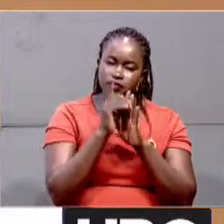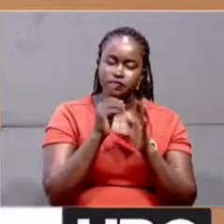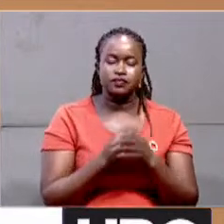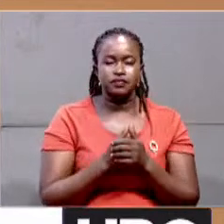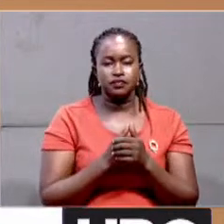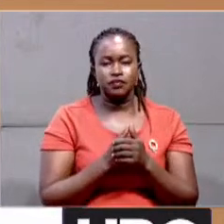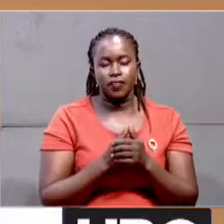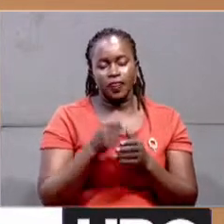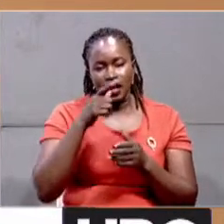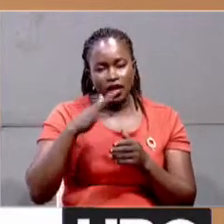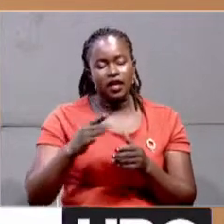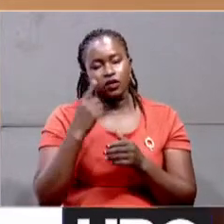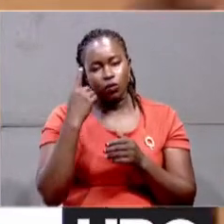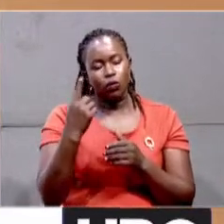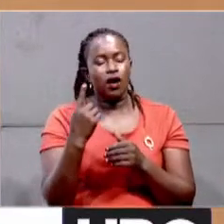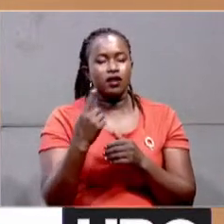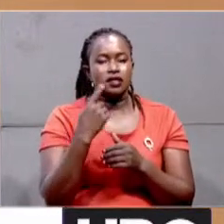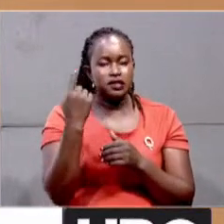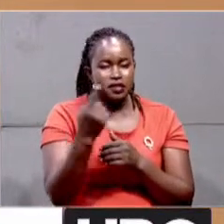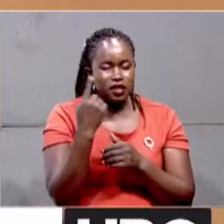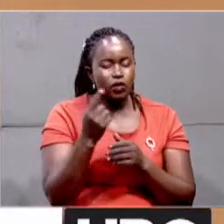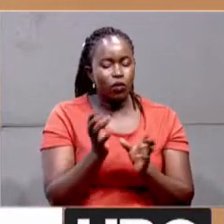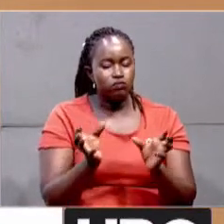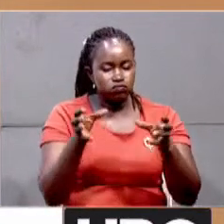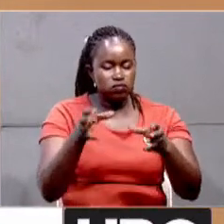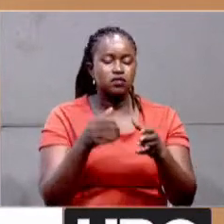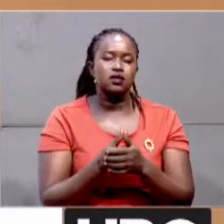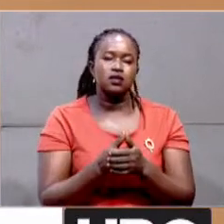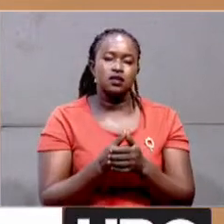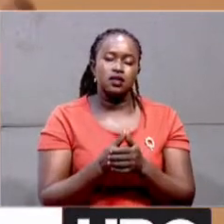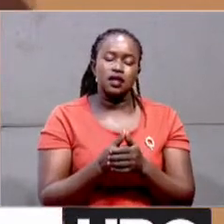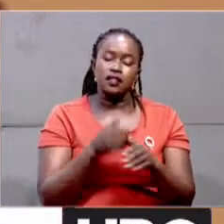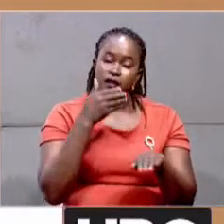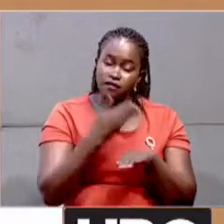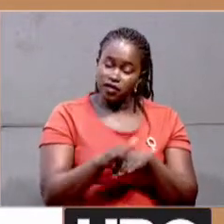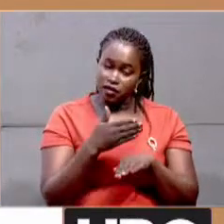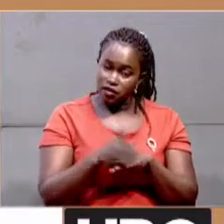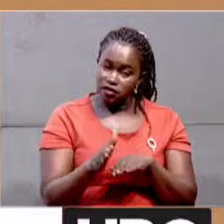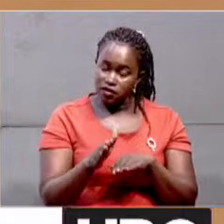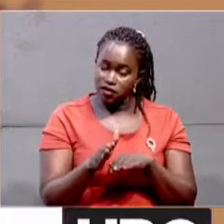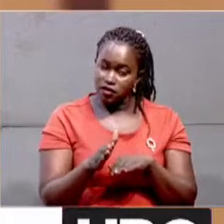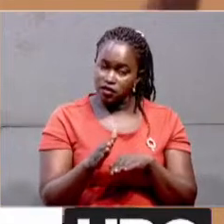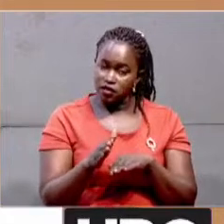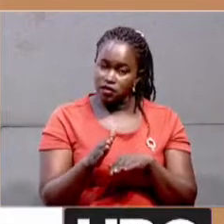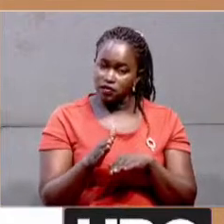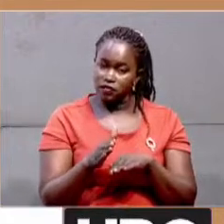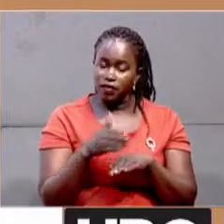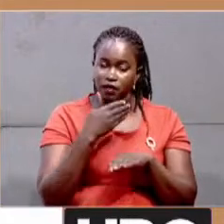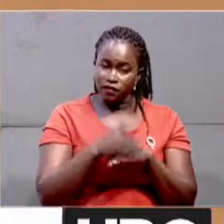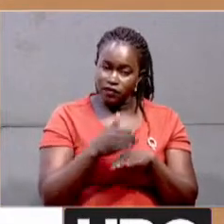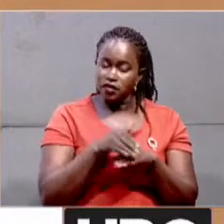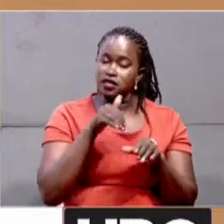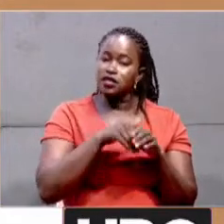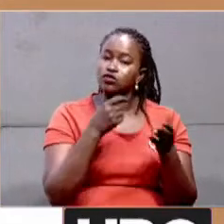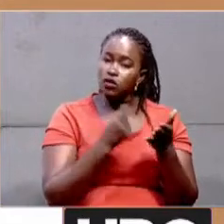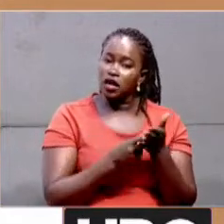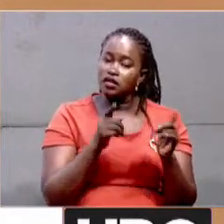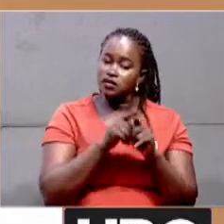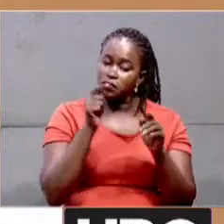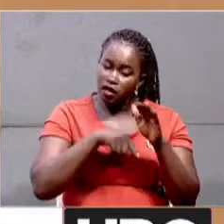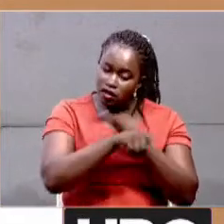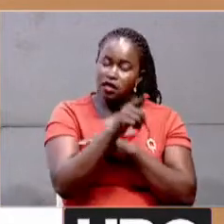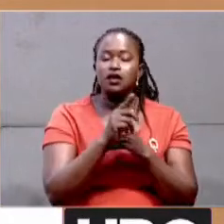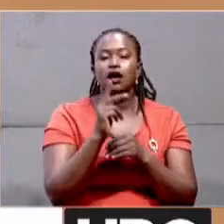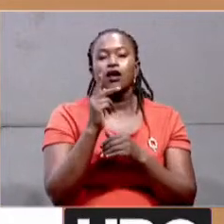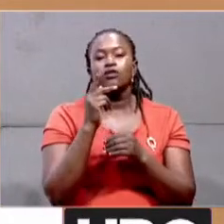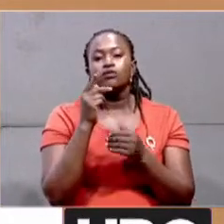entity. It behaves singularly. The fish in Uganda can cross into Kenya without